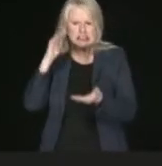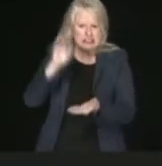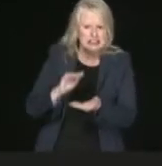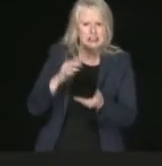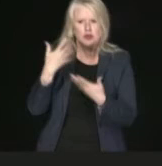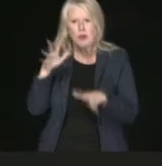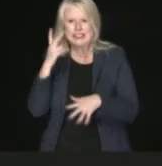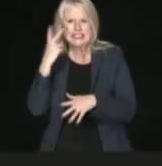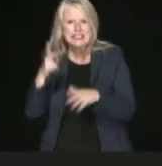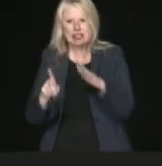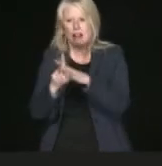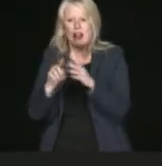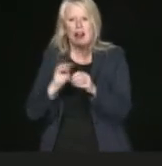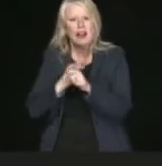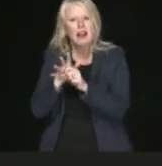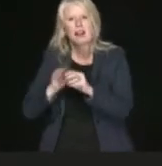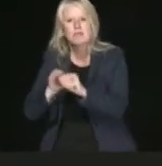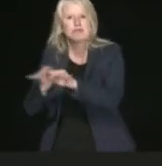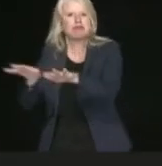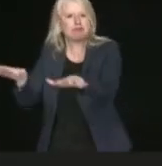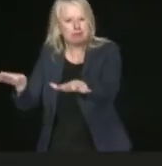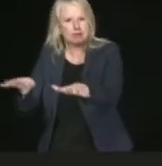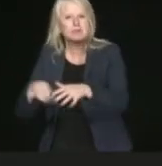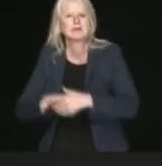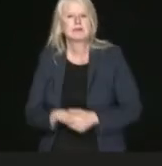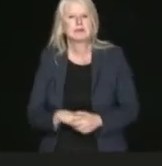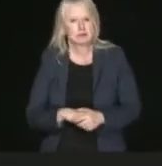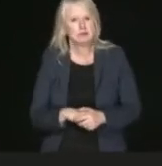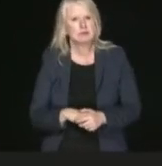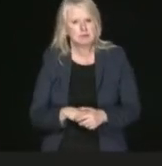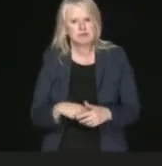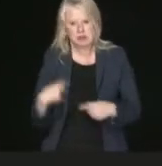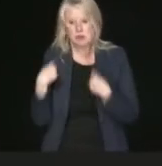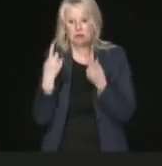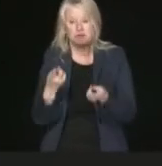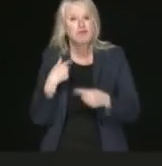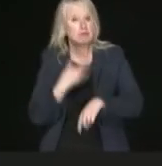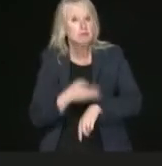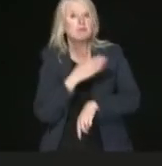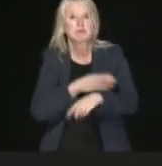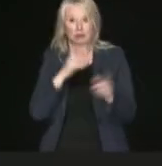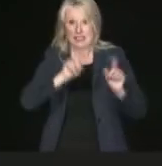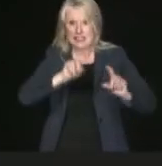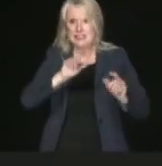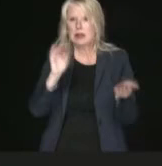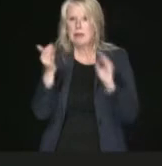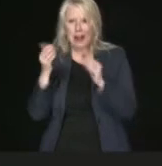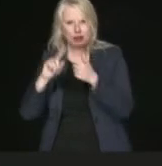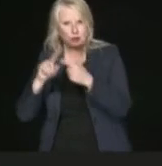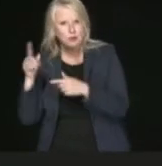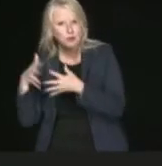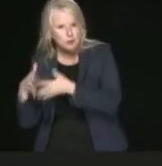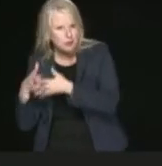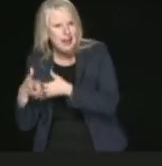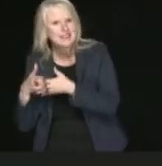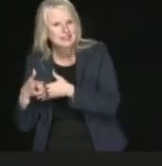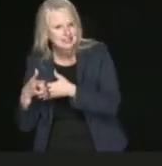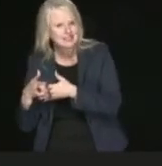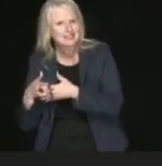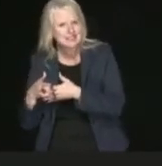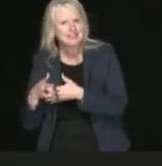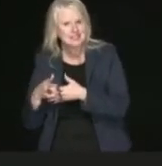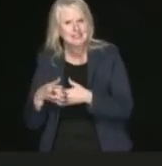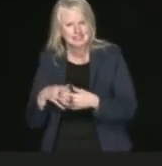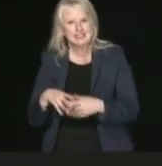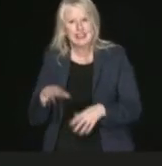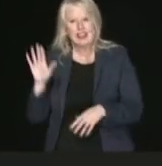or testé outbreaks beaucoup of the plus virus. déjà We qu'aux have already États-Unis. tested Ils ont far more qualifié à people 10 than fois in the United la States, grandeur even de though notre they are population. 10 times Mais larger